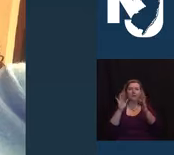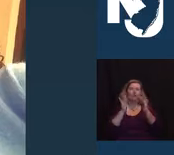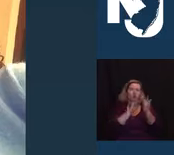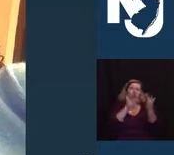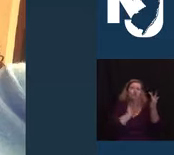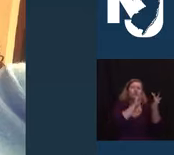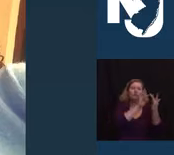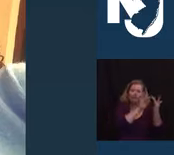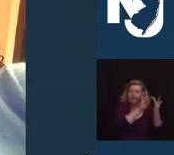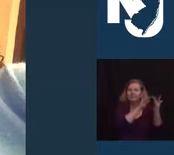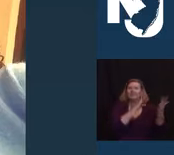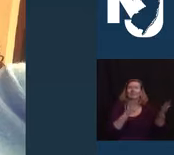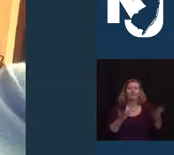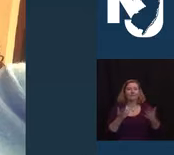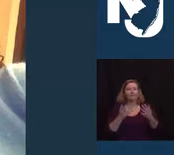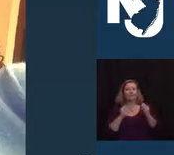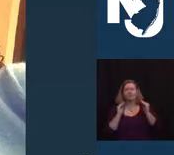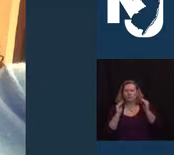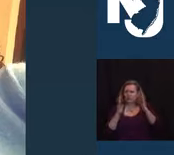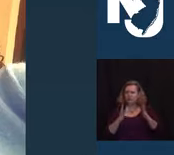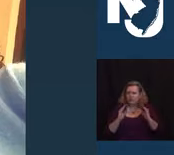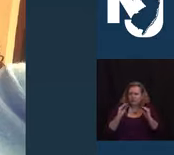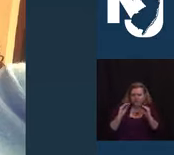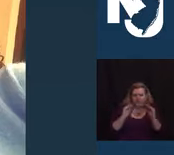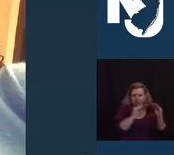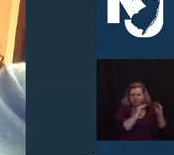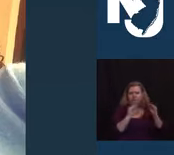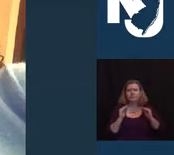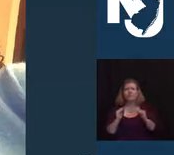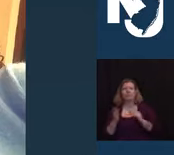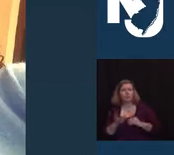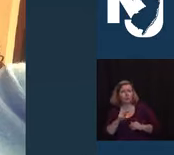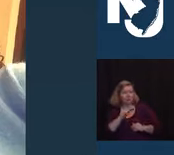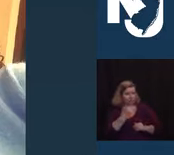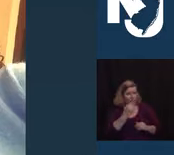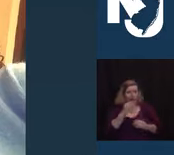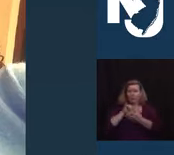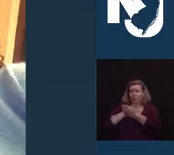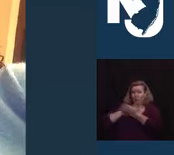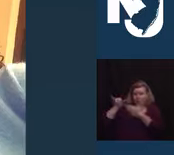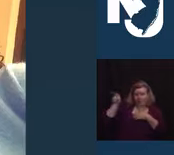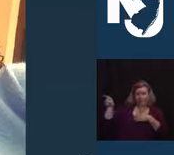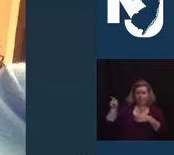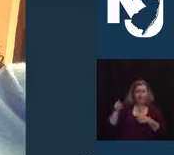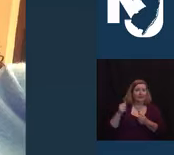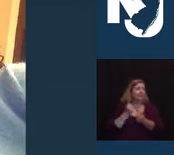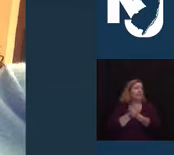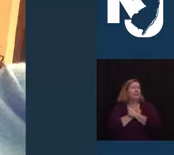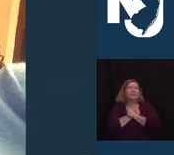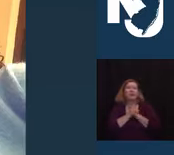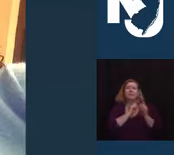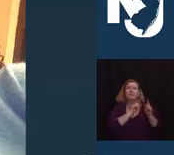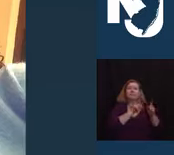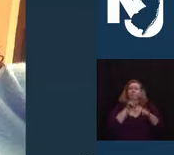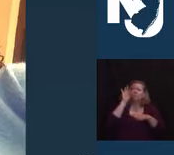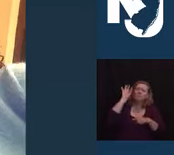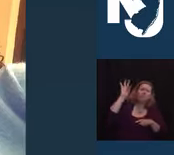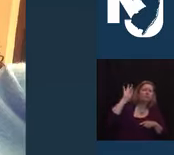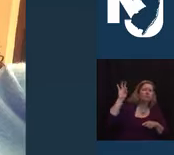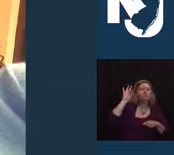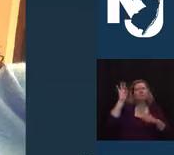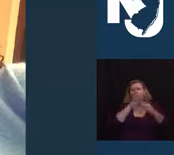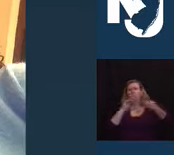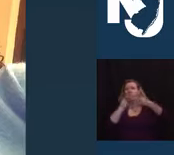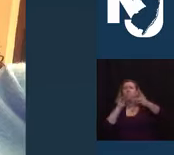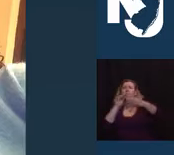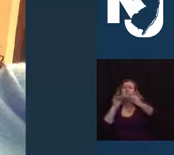13 years on both sides of the Hudson. She loved to bring the word of God to all who would welcome it, and she ministered in